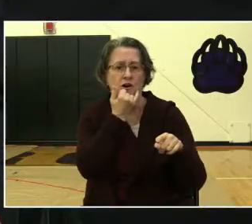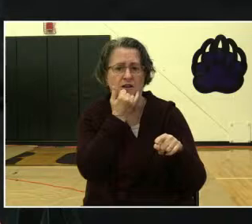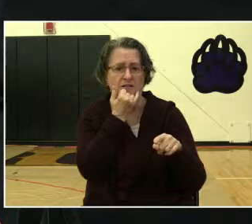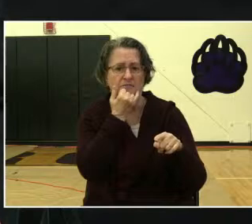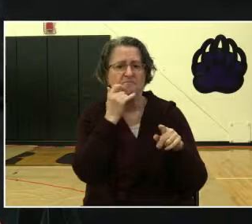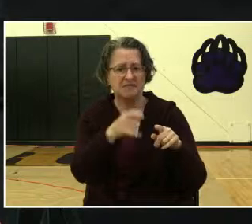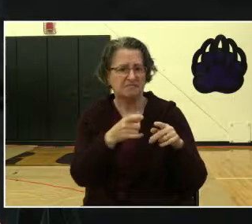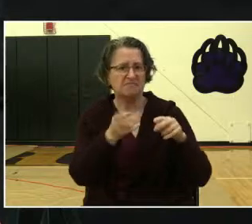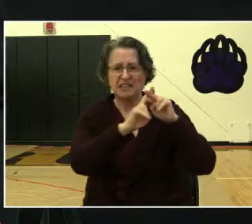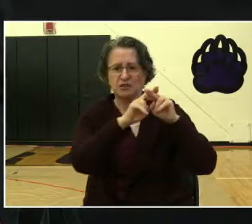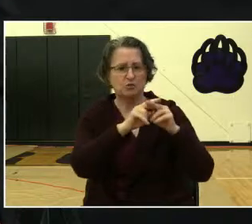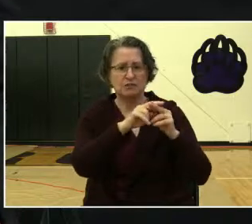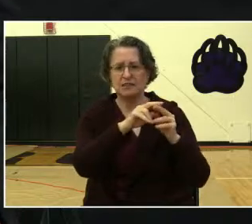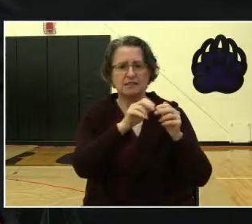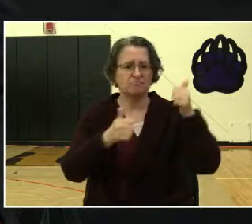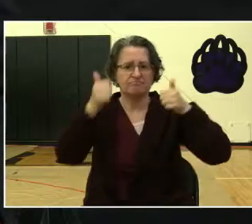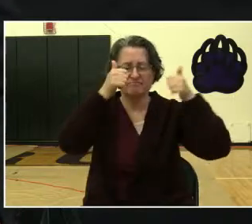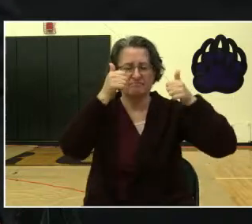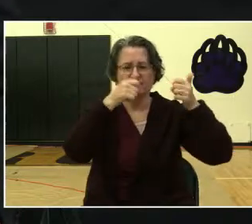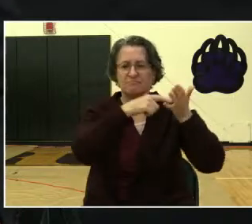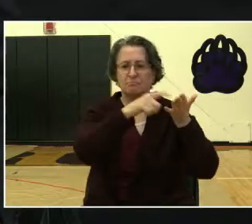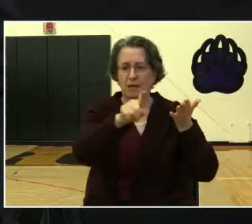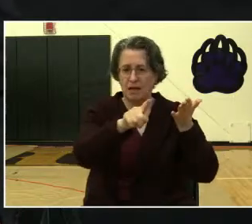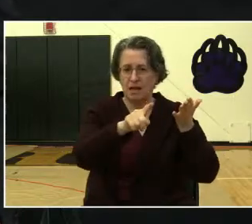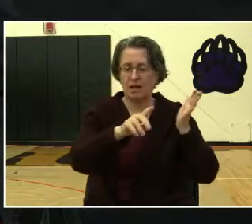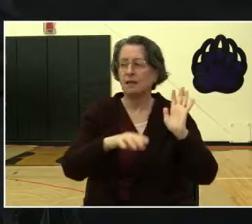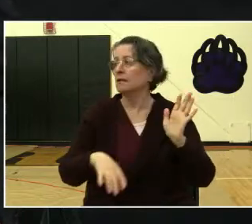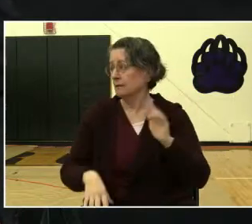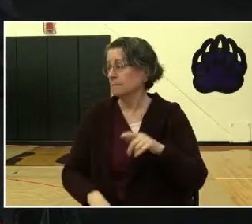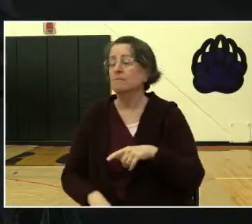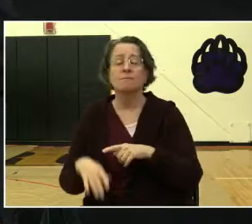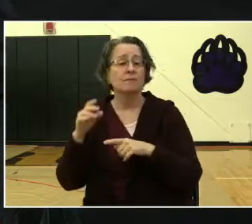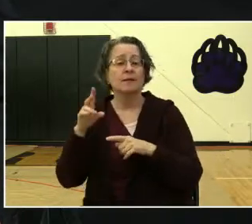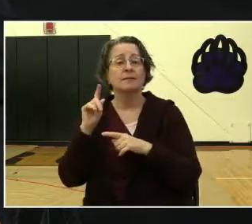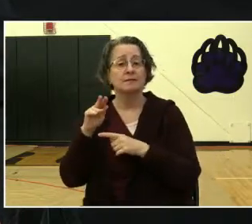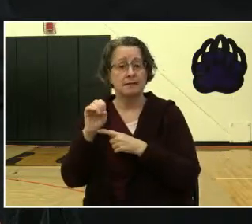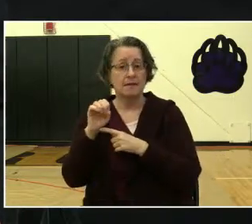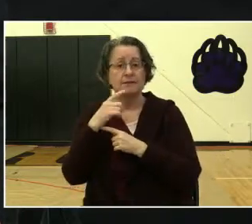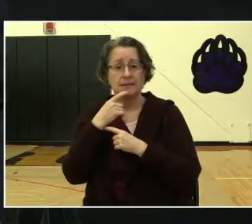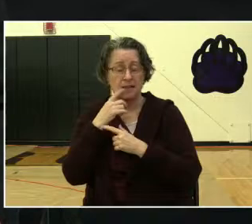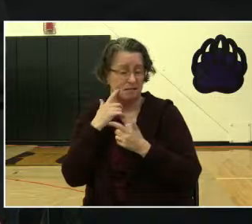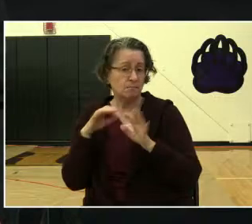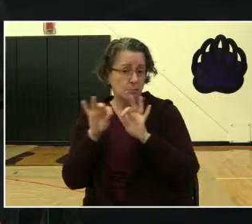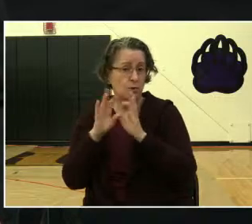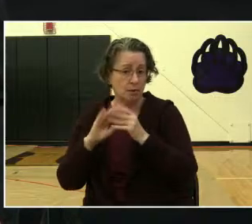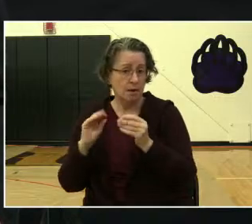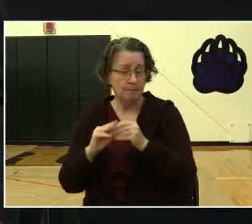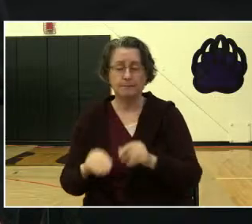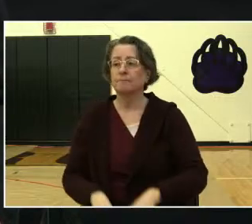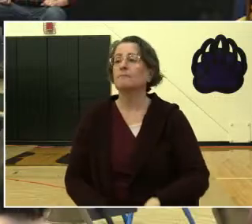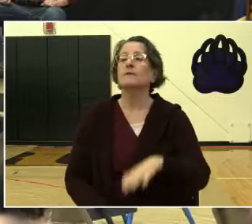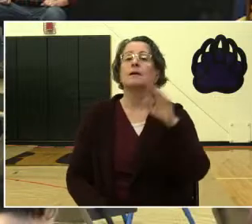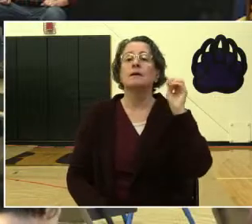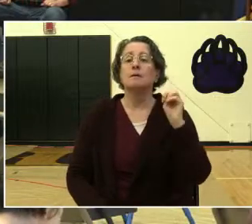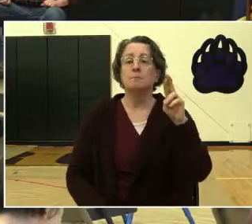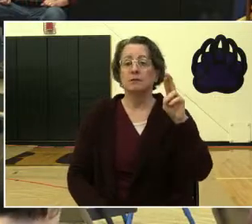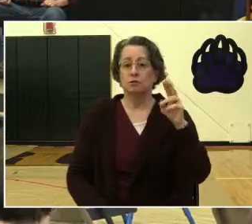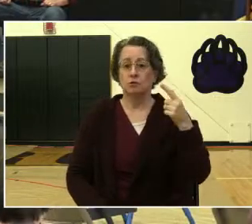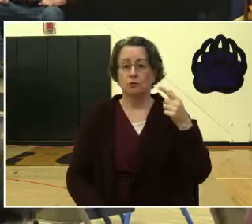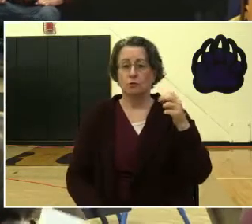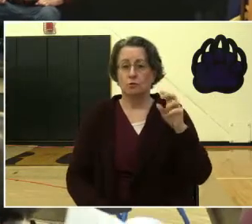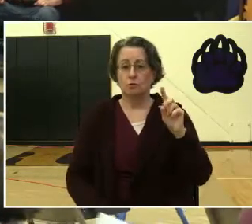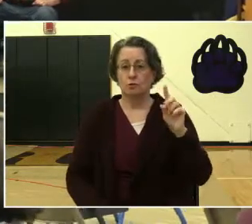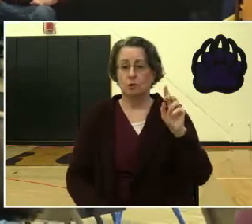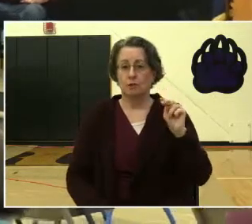you Dave there any further comments can I comment Mr good now um